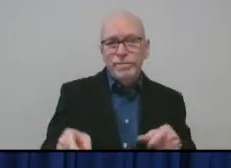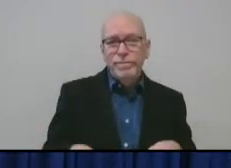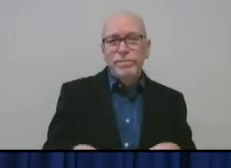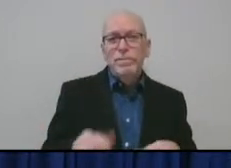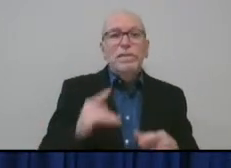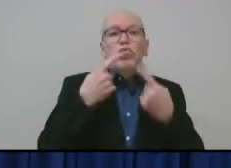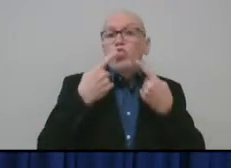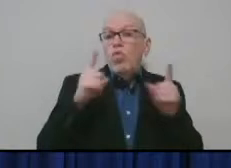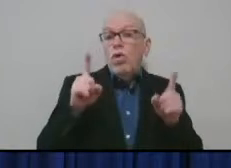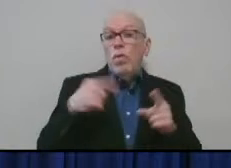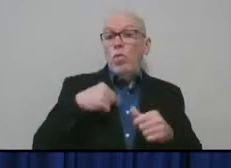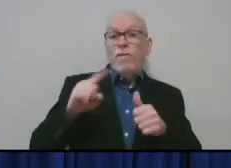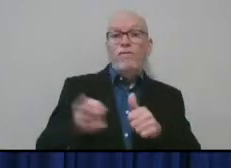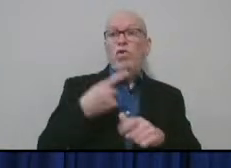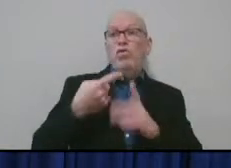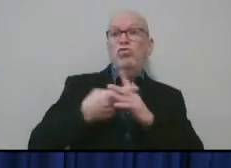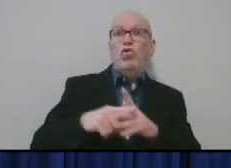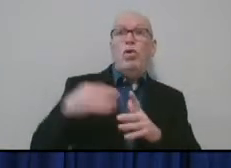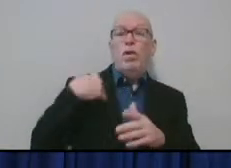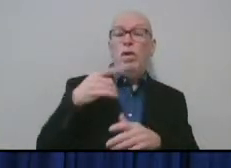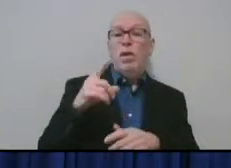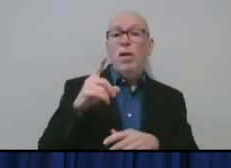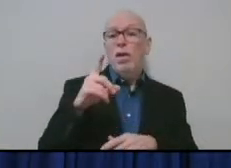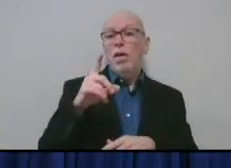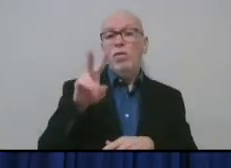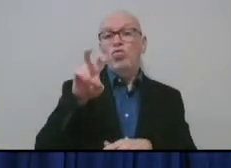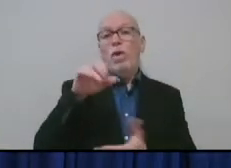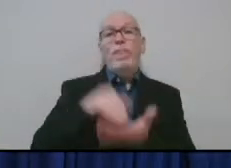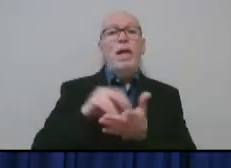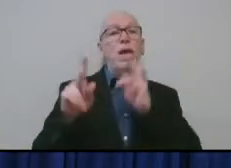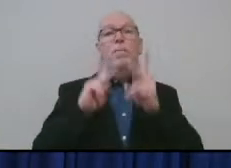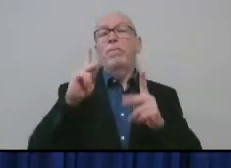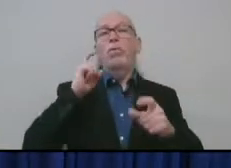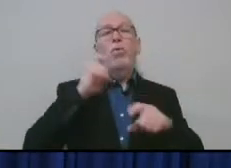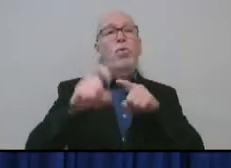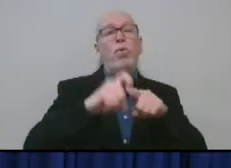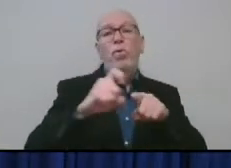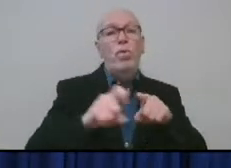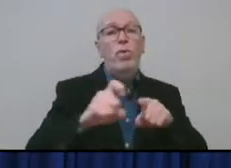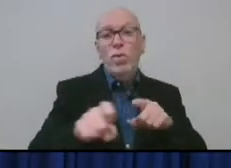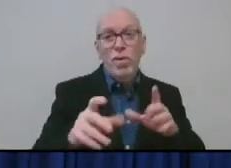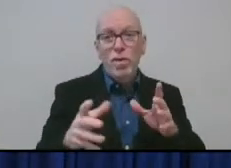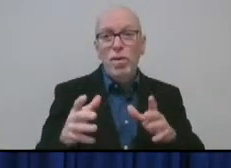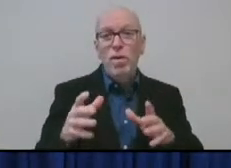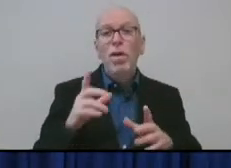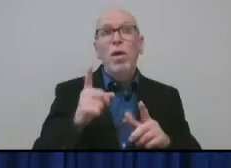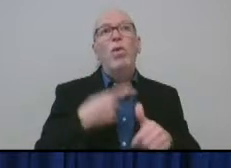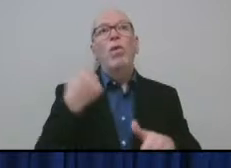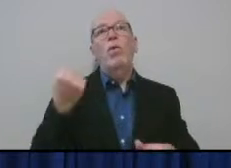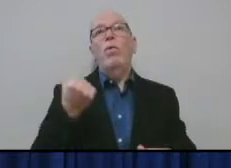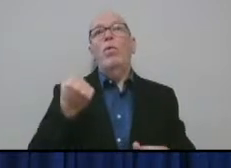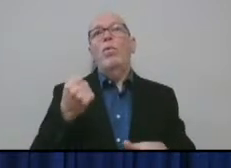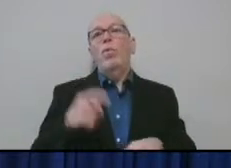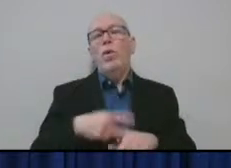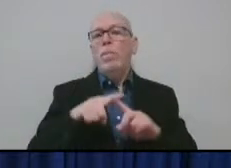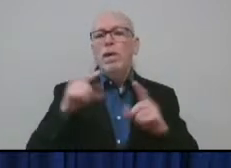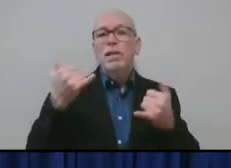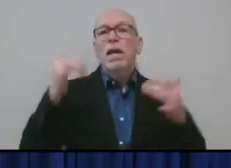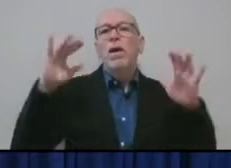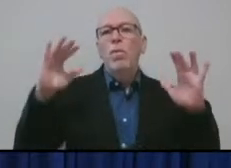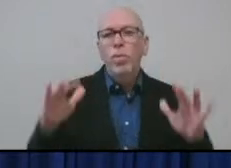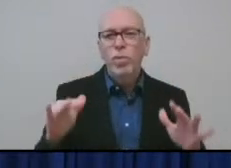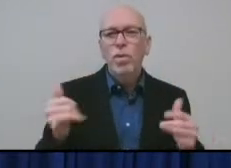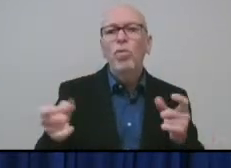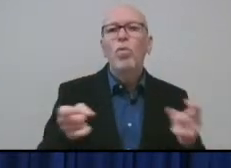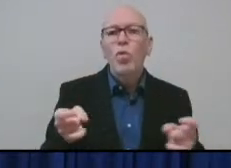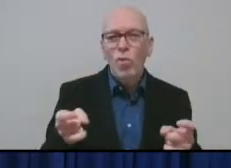first opened this up and we had a couple 100,000 people calling the line that the wait was longer. Now this is under control. And so when you're